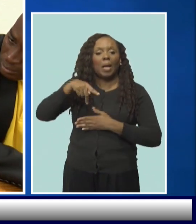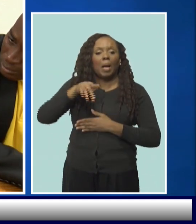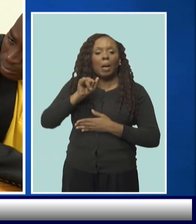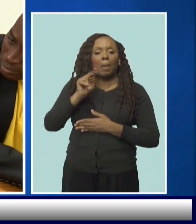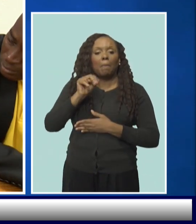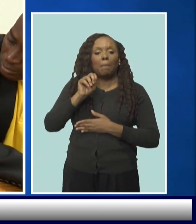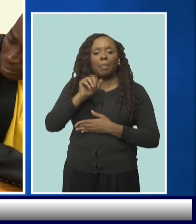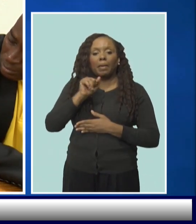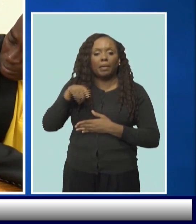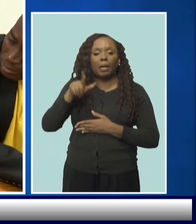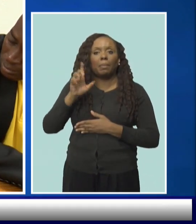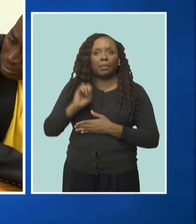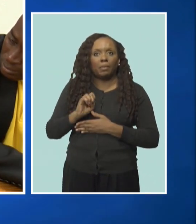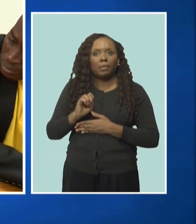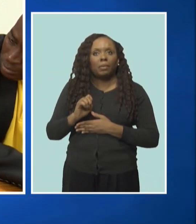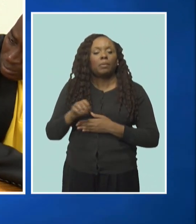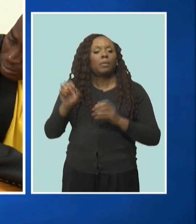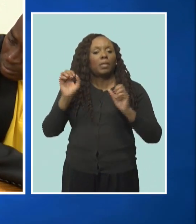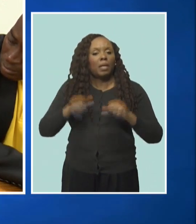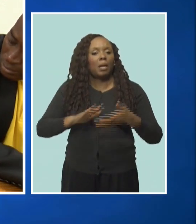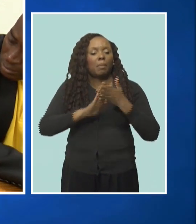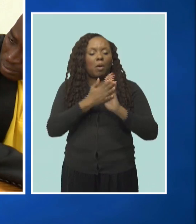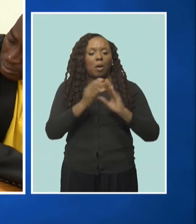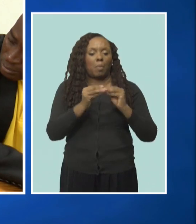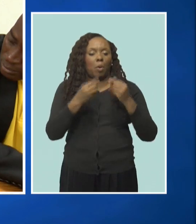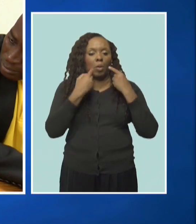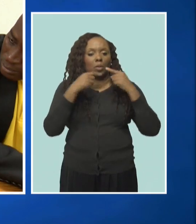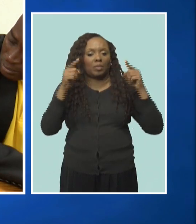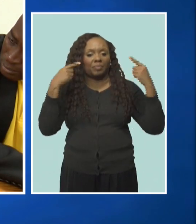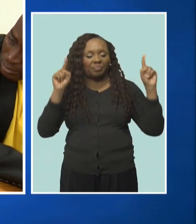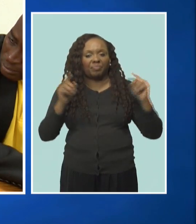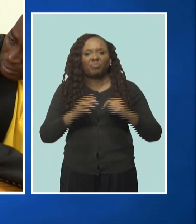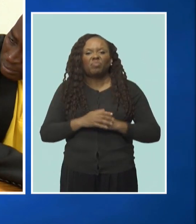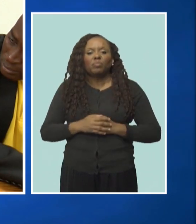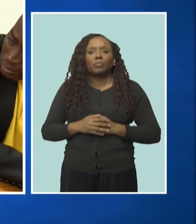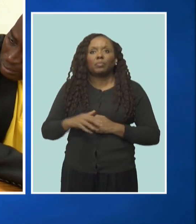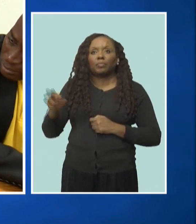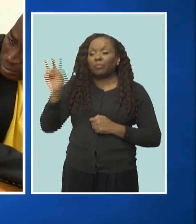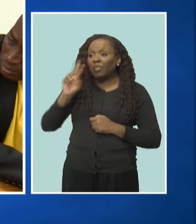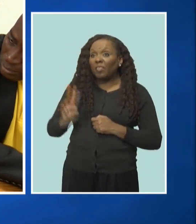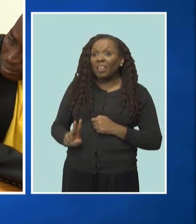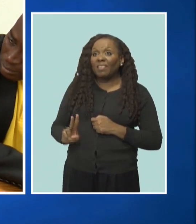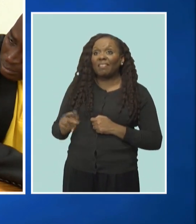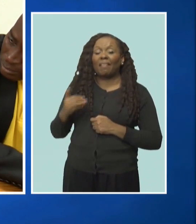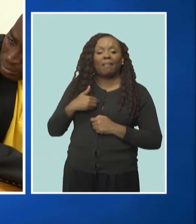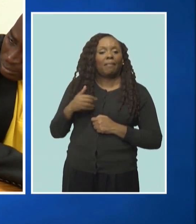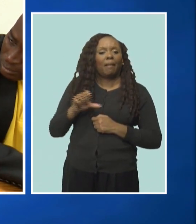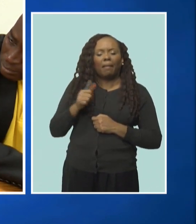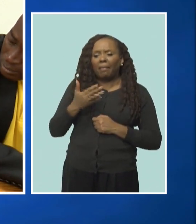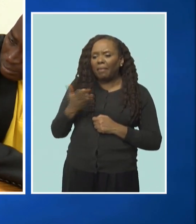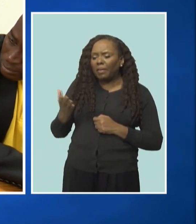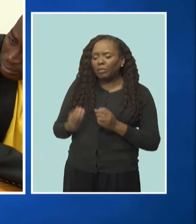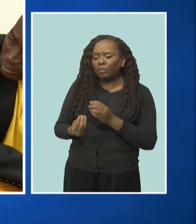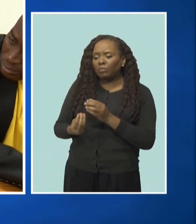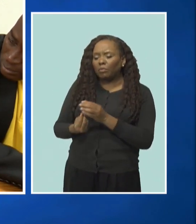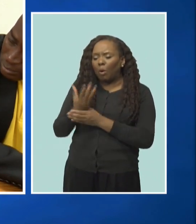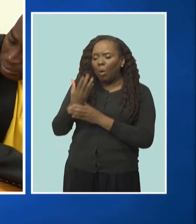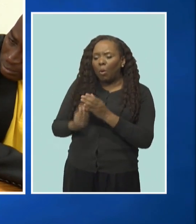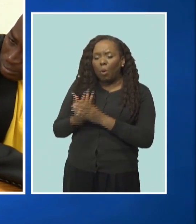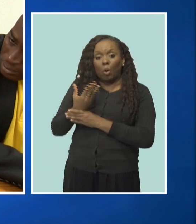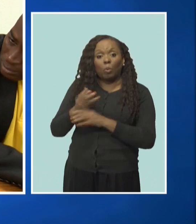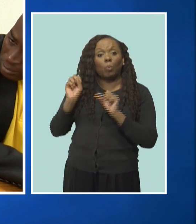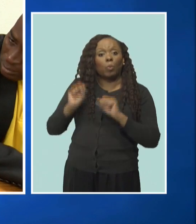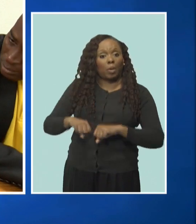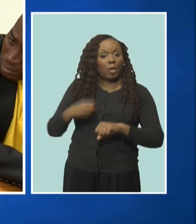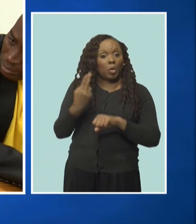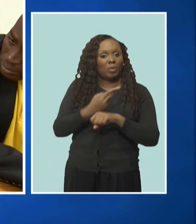In the same way, for instance, they recognize that they have raw materials growing wild in their land that they have utilized. We can